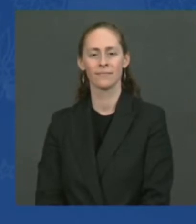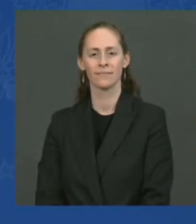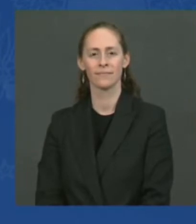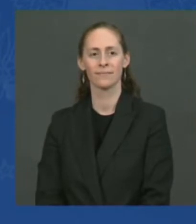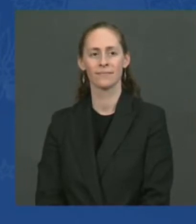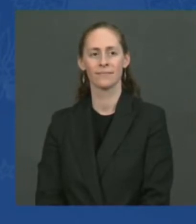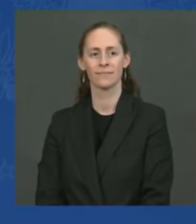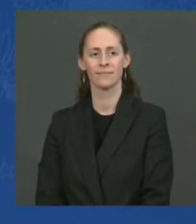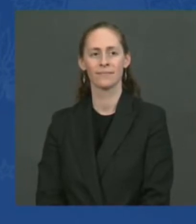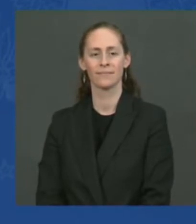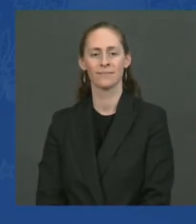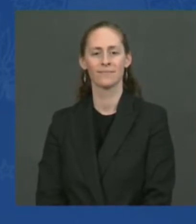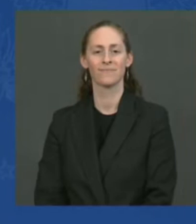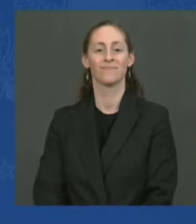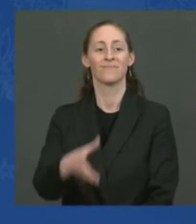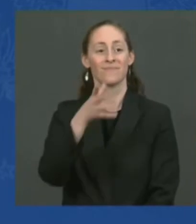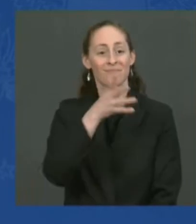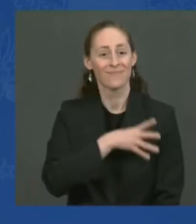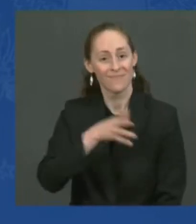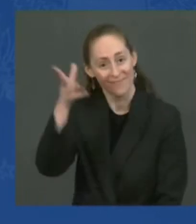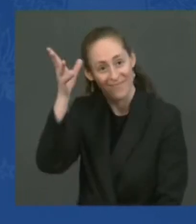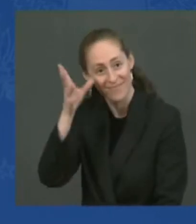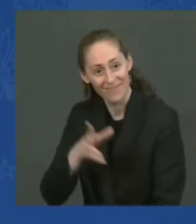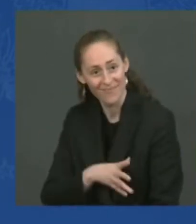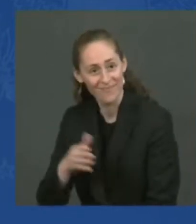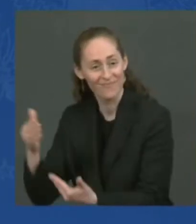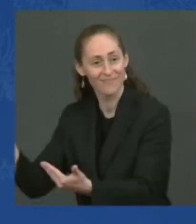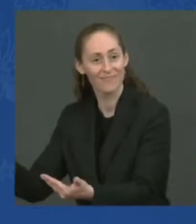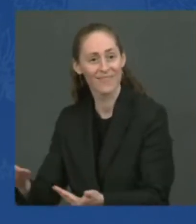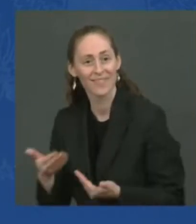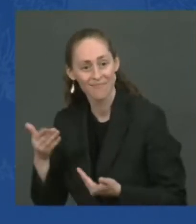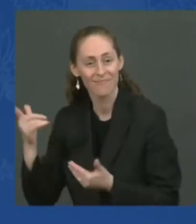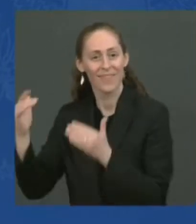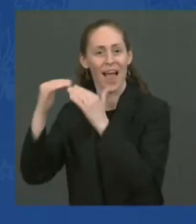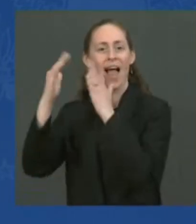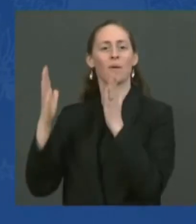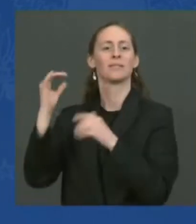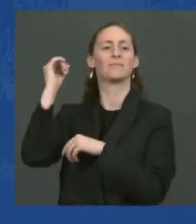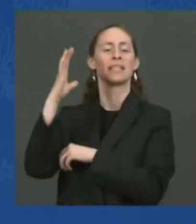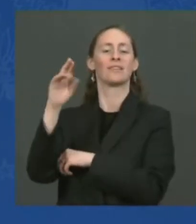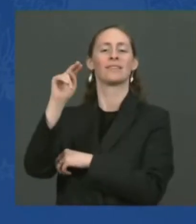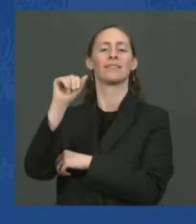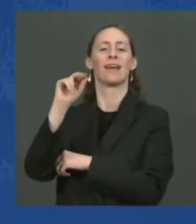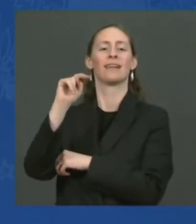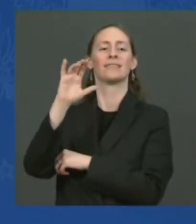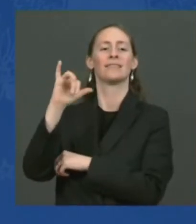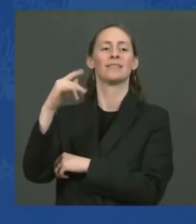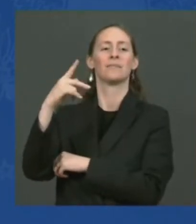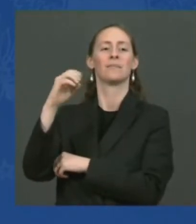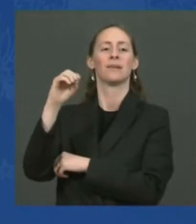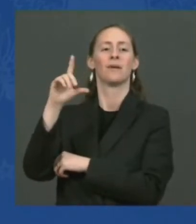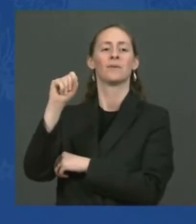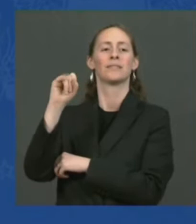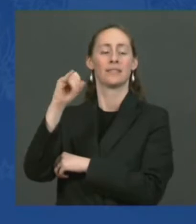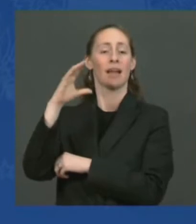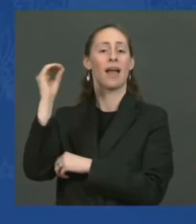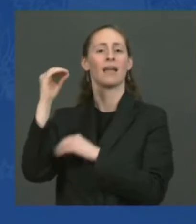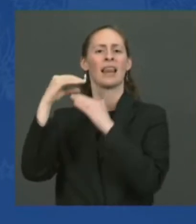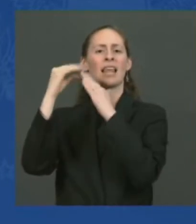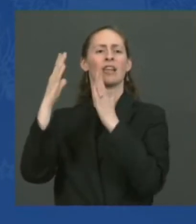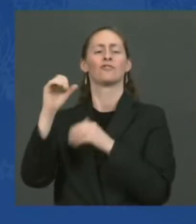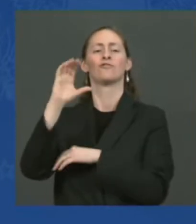Ladies and gentlemen, please welcome Speaker Nancy Pelosi, Leader Chuck Schumer, Senator Rob